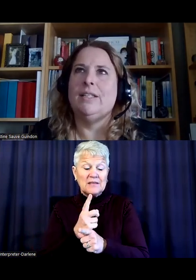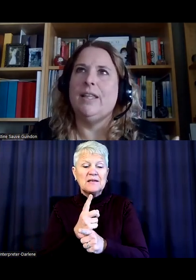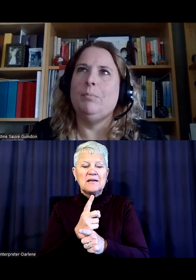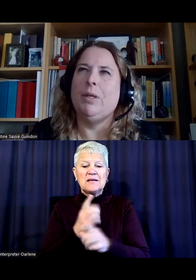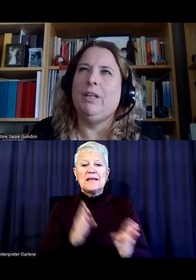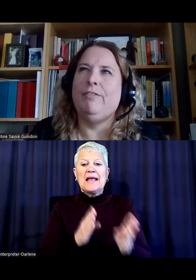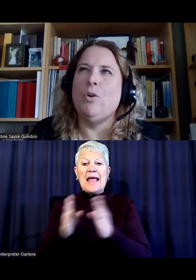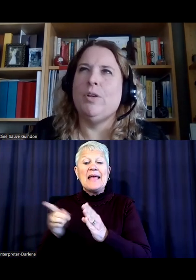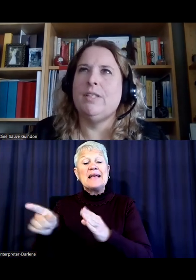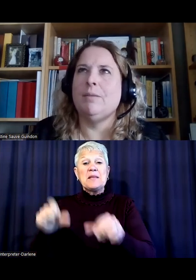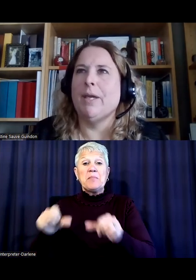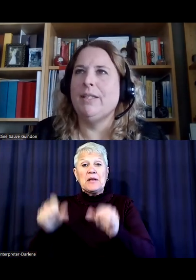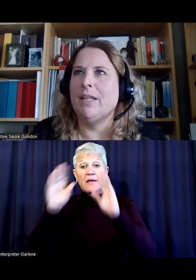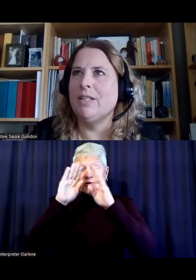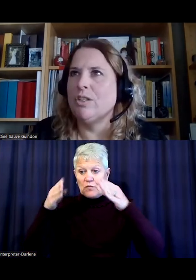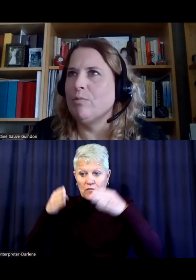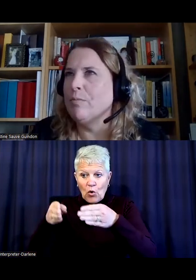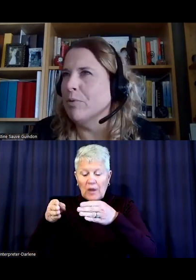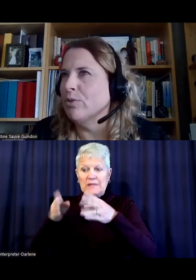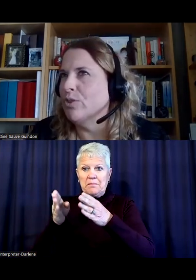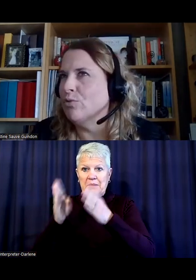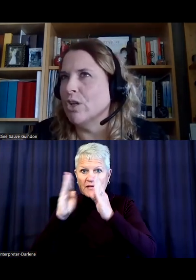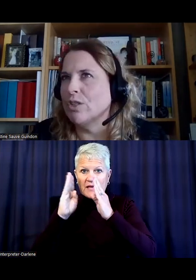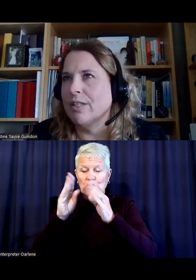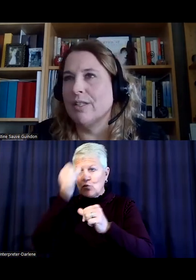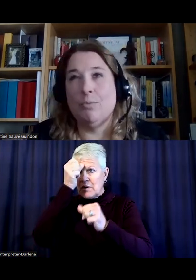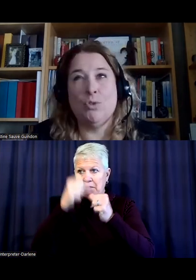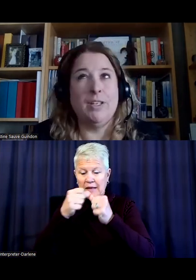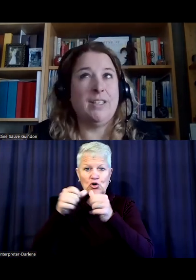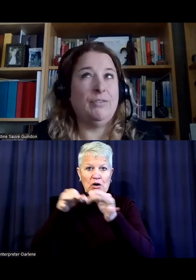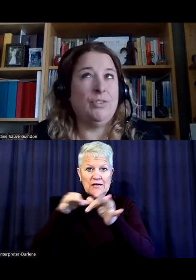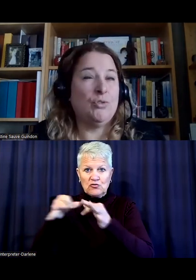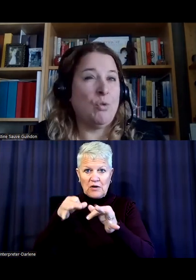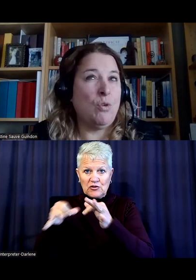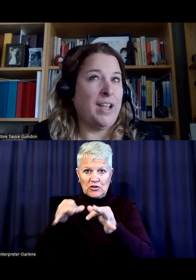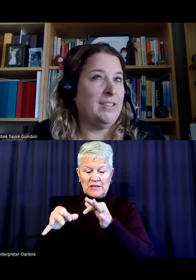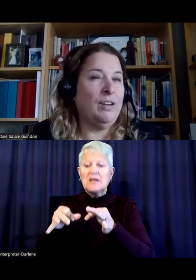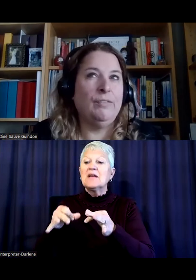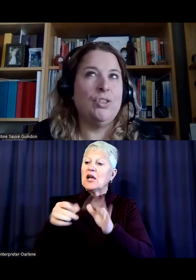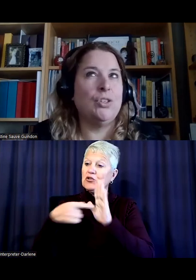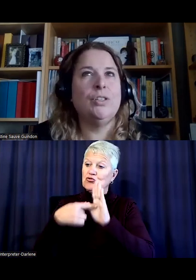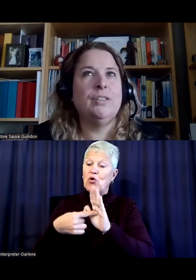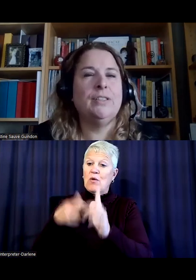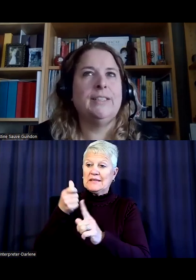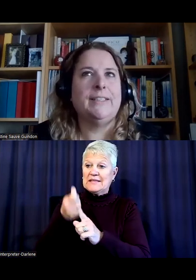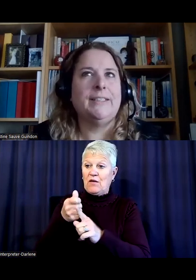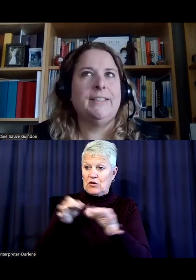And he's got the ability to focus and pay attention and remember to instruction and demonstrate self-control. That's there for